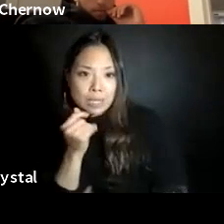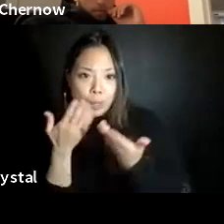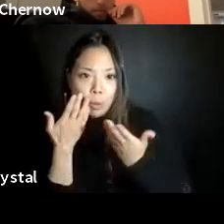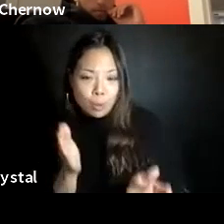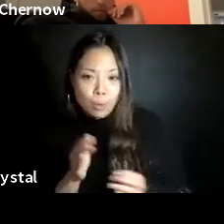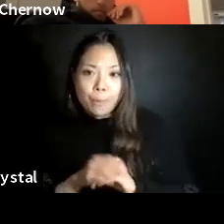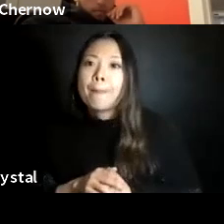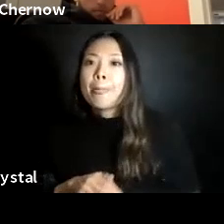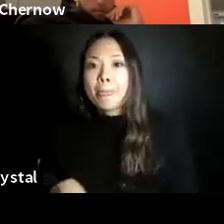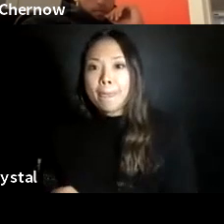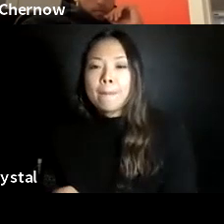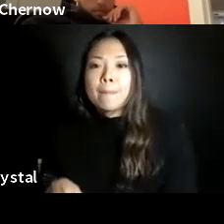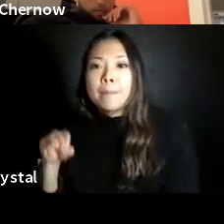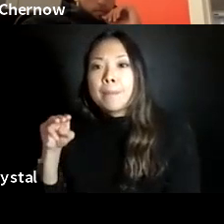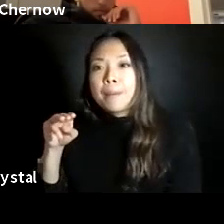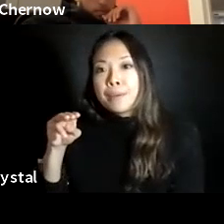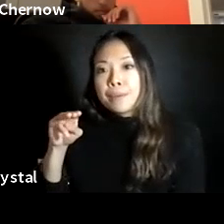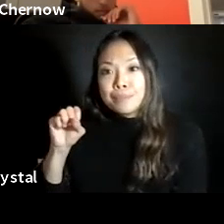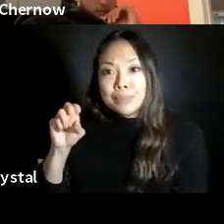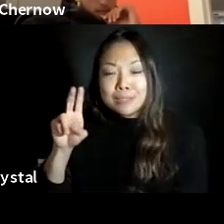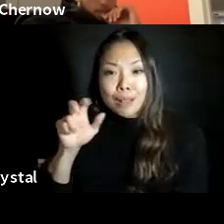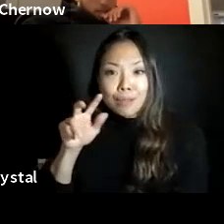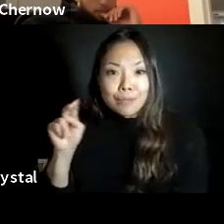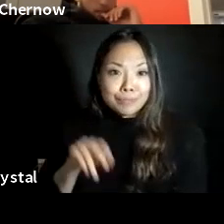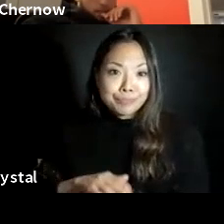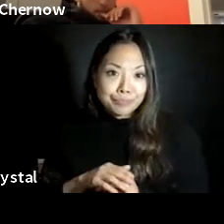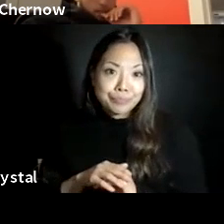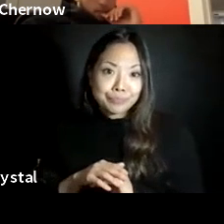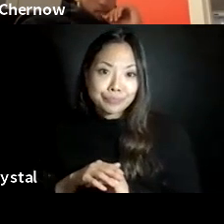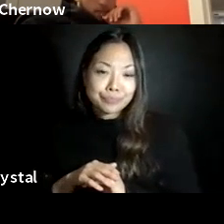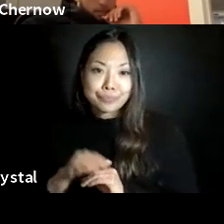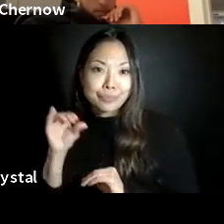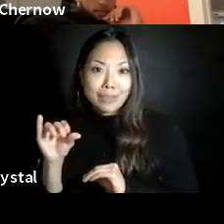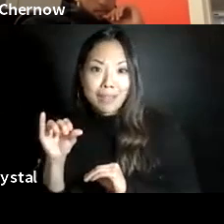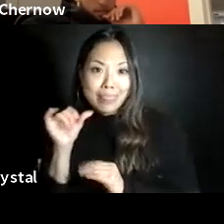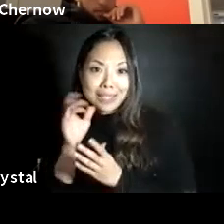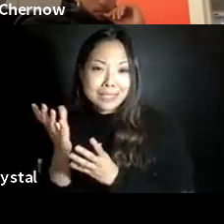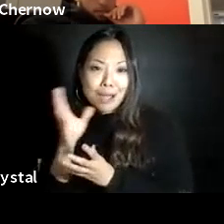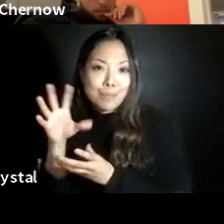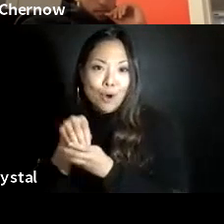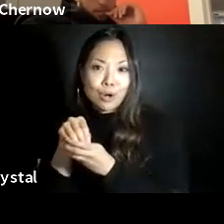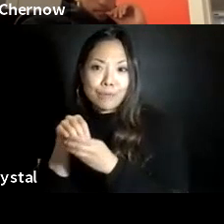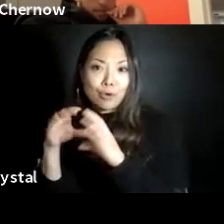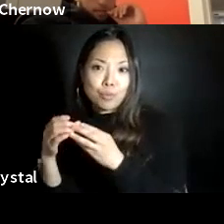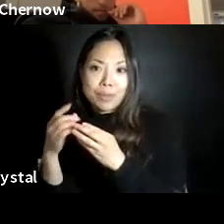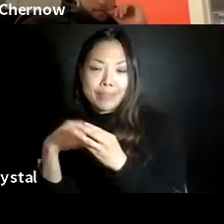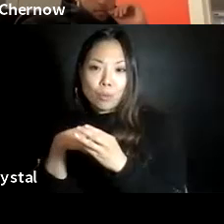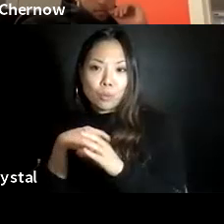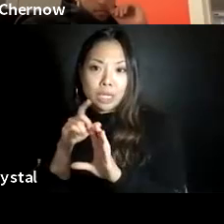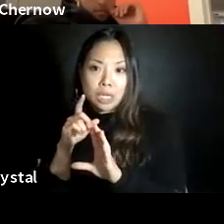So that actually was not part of the final, or not part of the groupings that we were preparing to present on